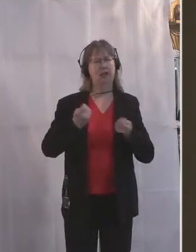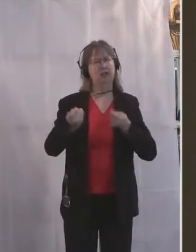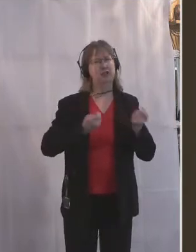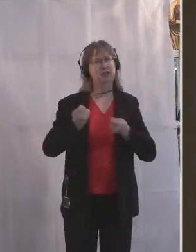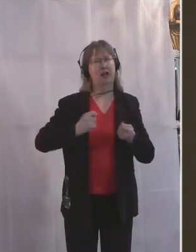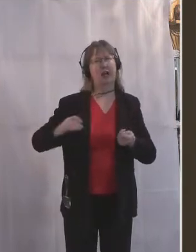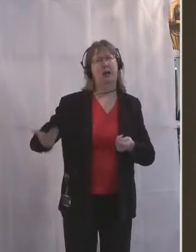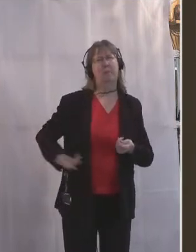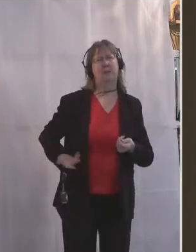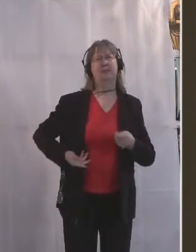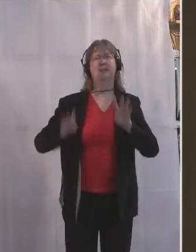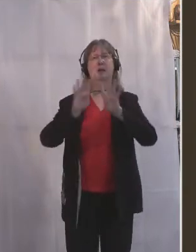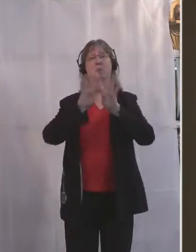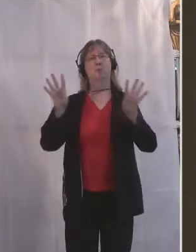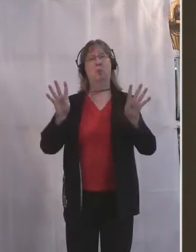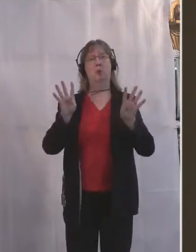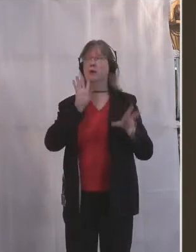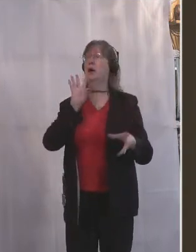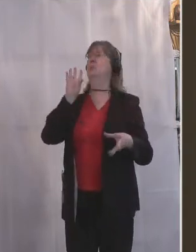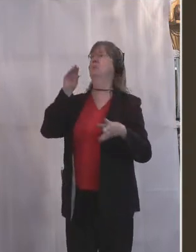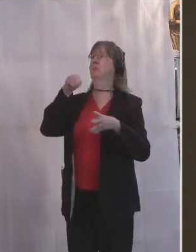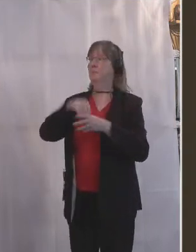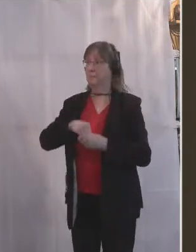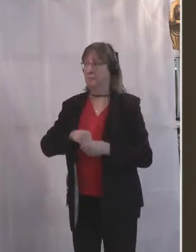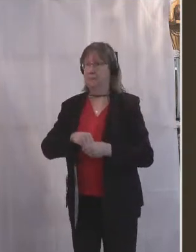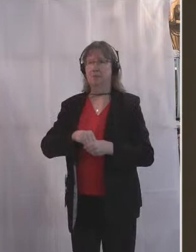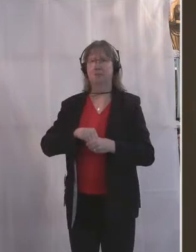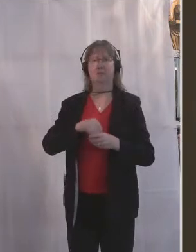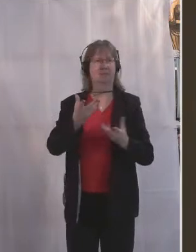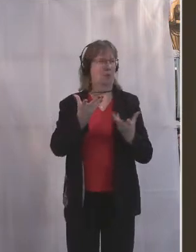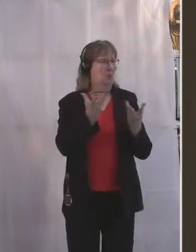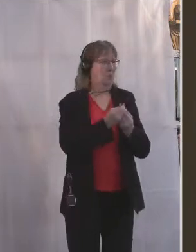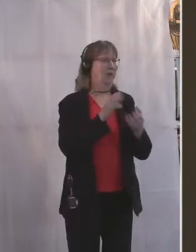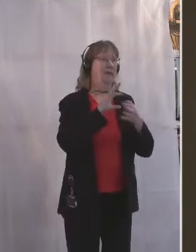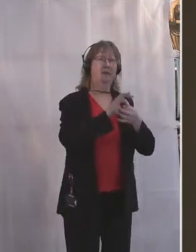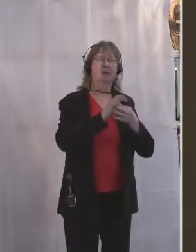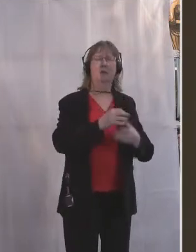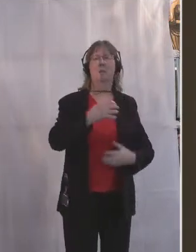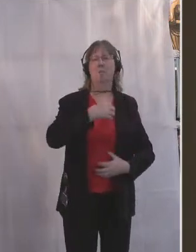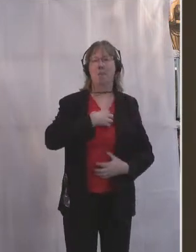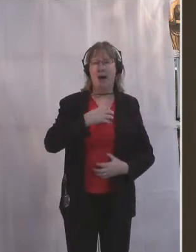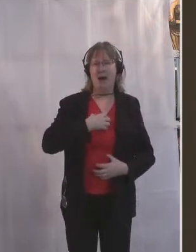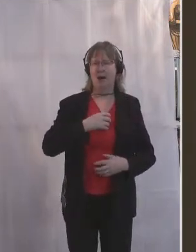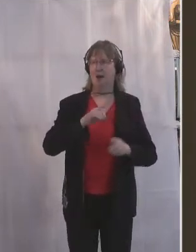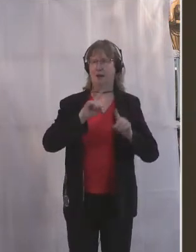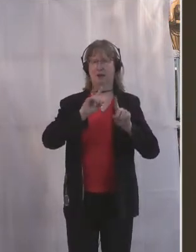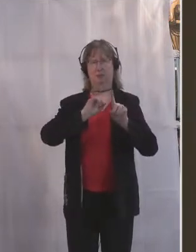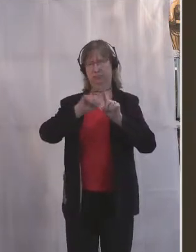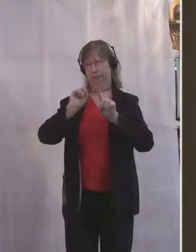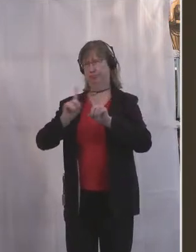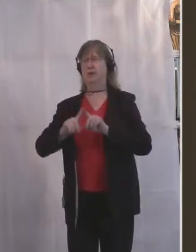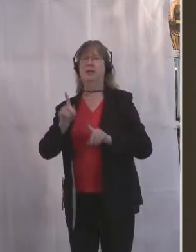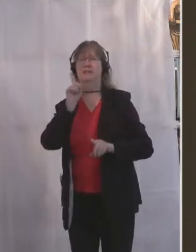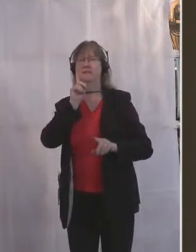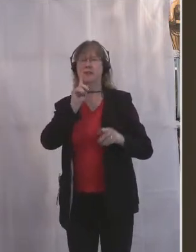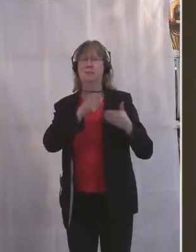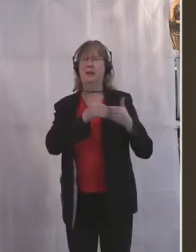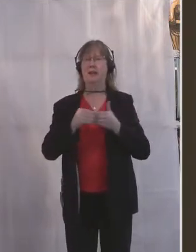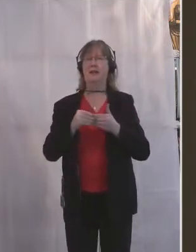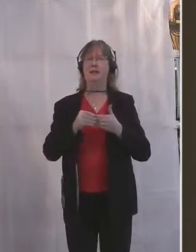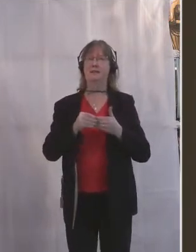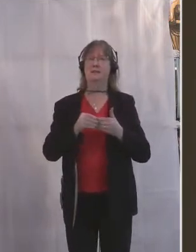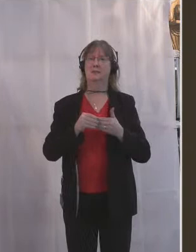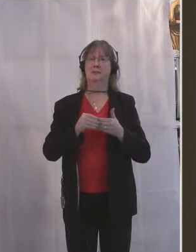call it, the Business Board, which I get to work with Andy as Mayor and Bev as City Leader and some incredible female leaders that we have in the city and the